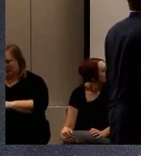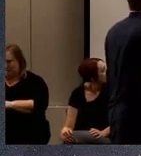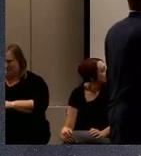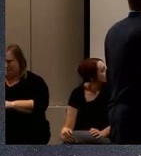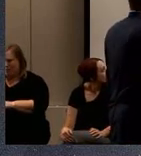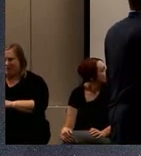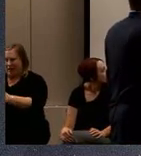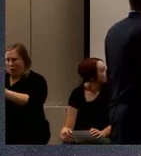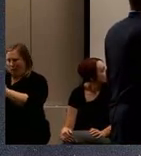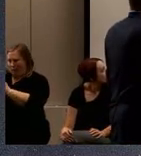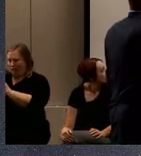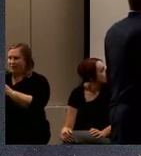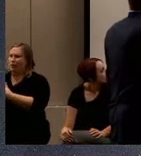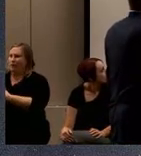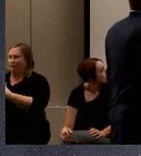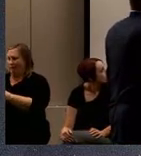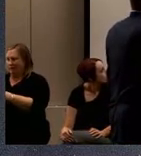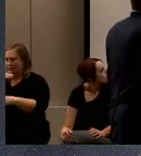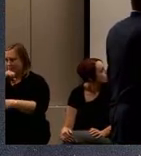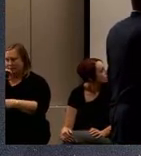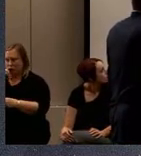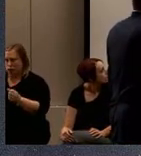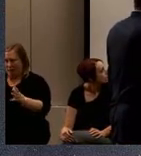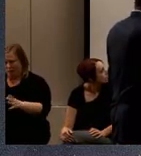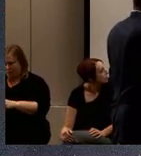involving senior drivers,